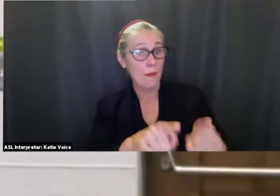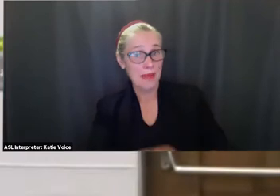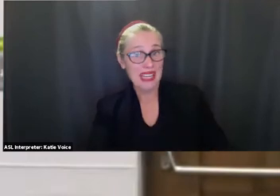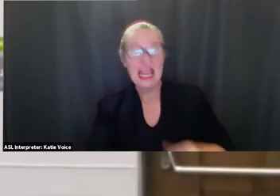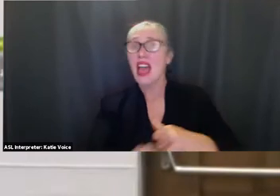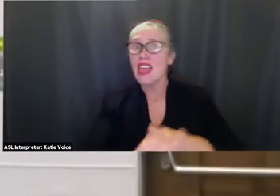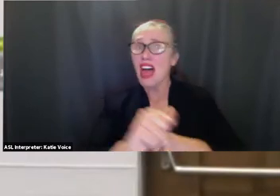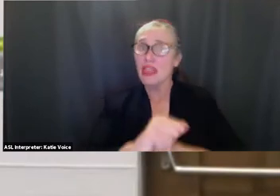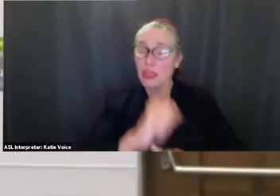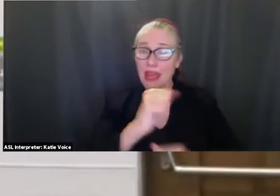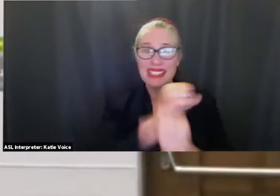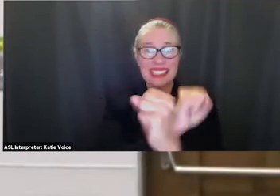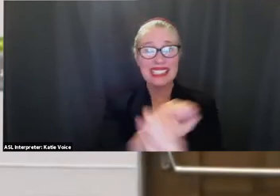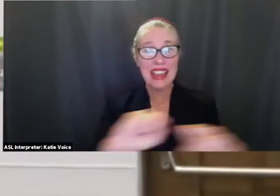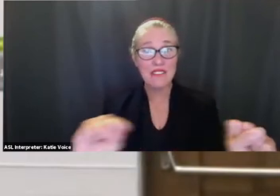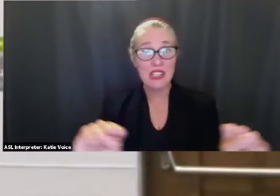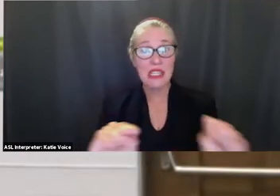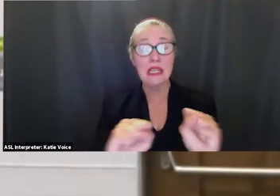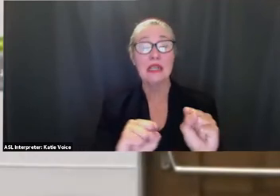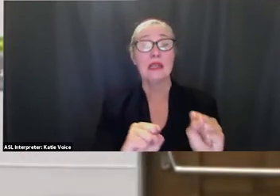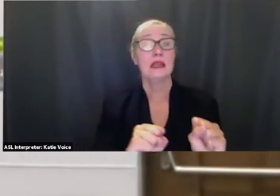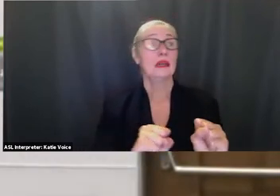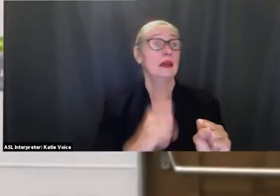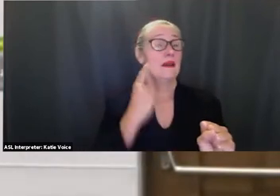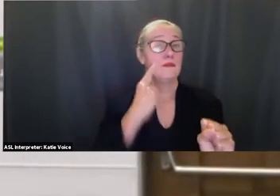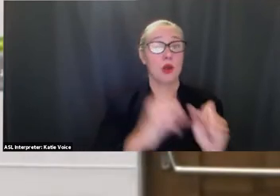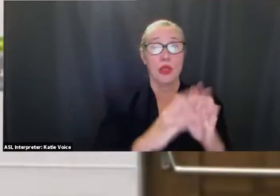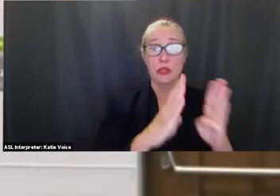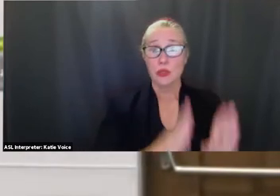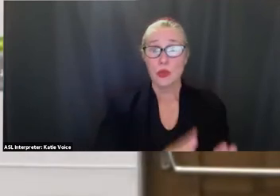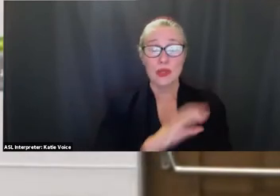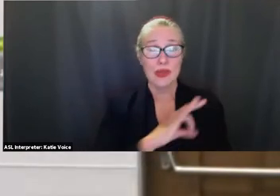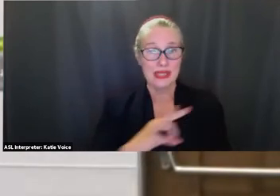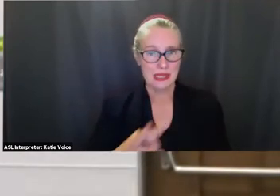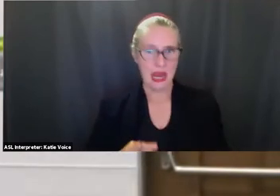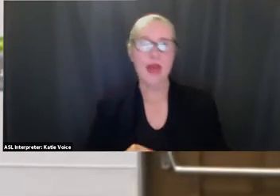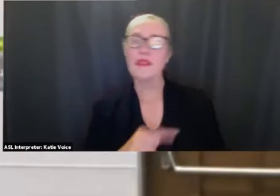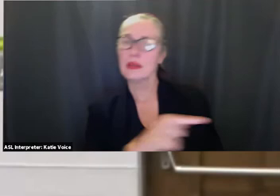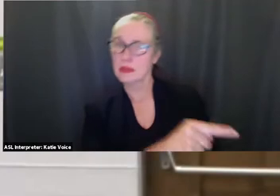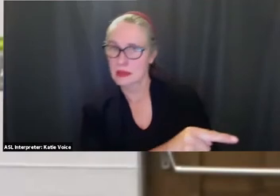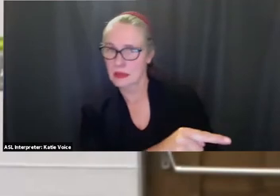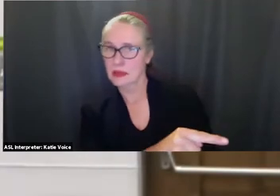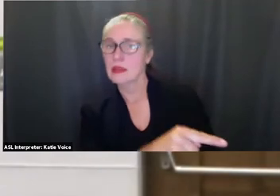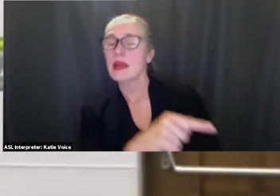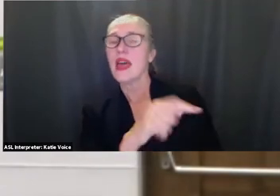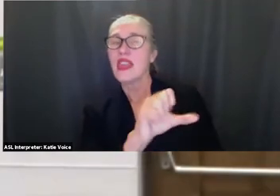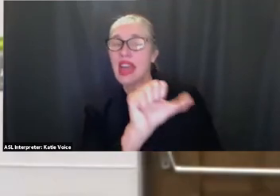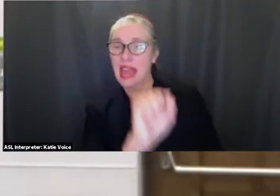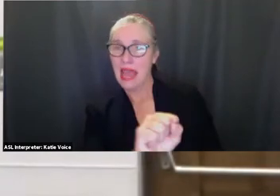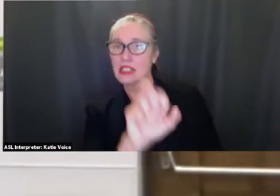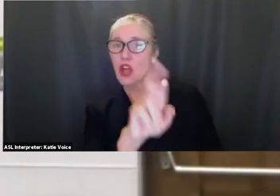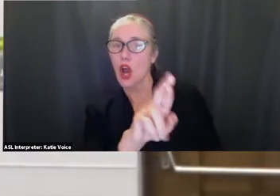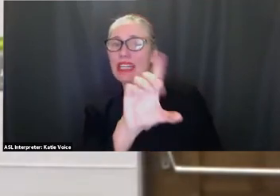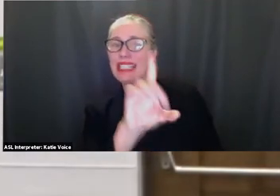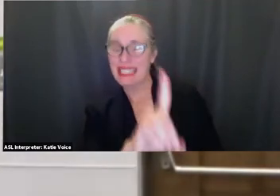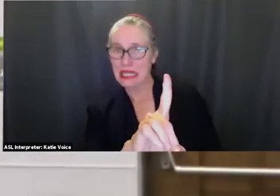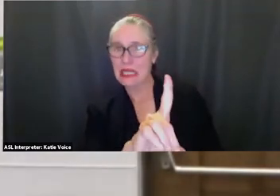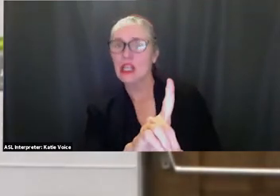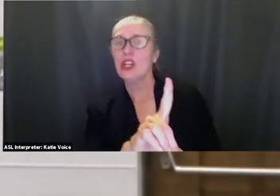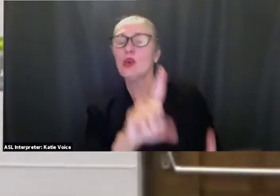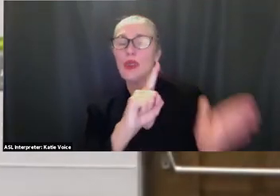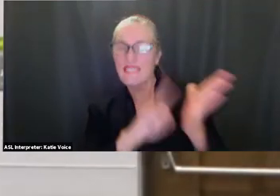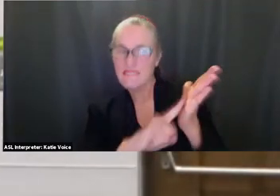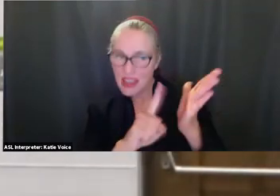safety of students or staff the srd would investigate and make decisions related to arrest and